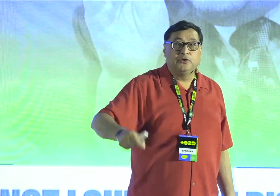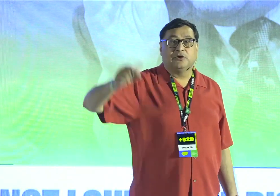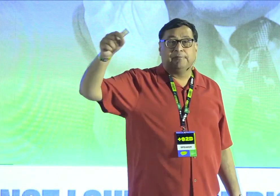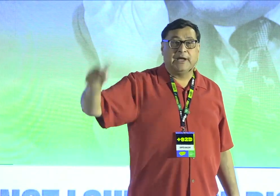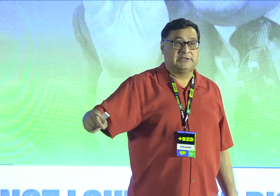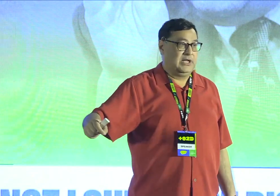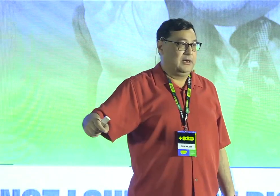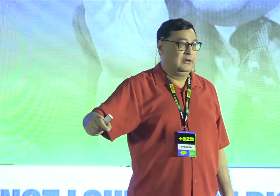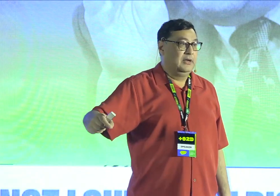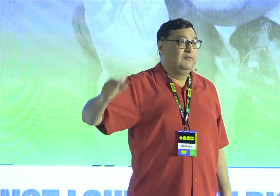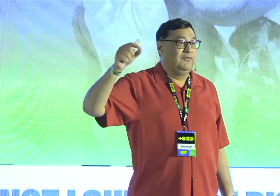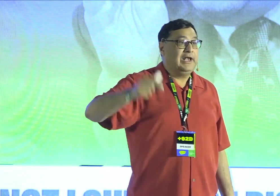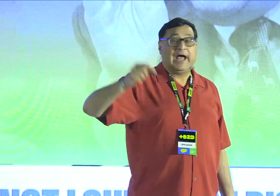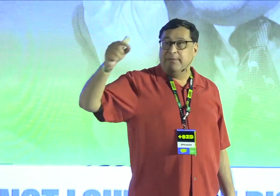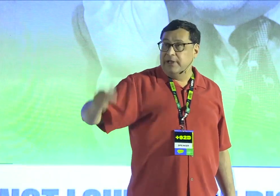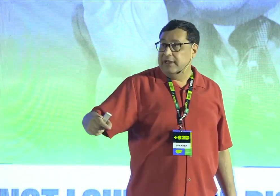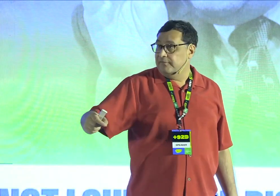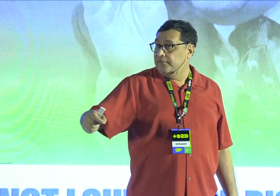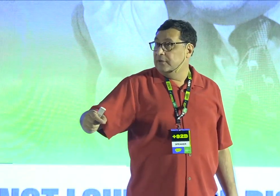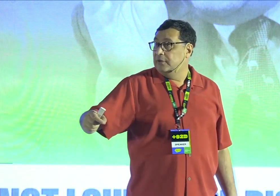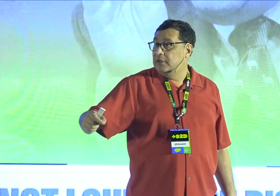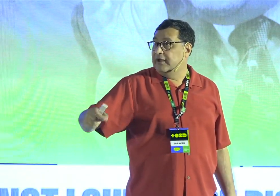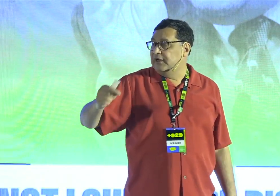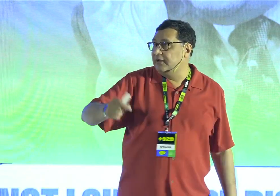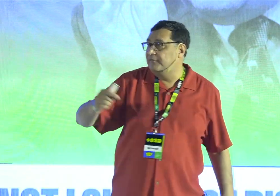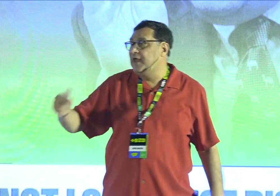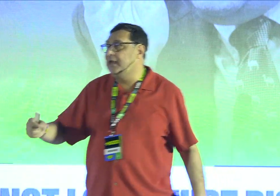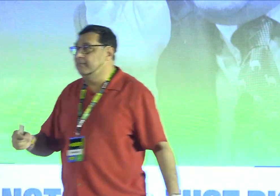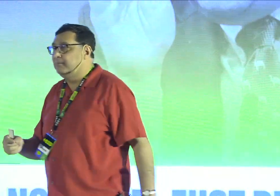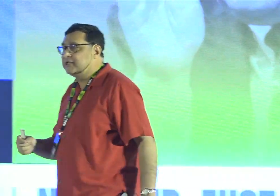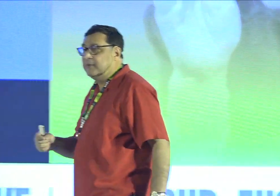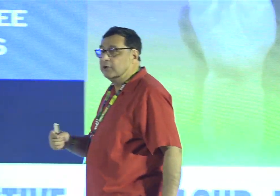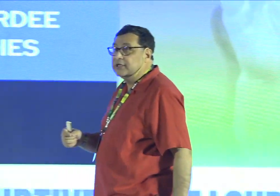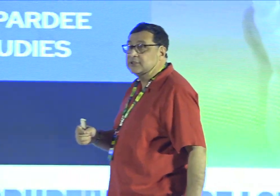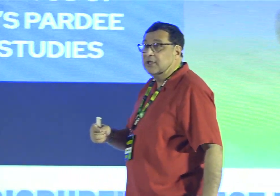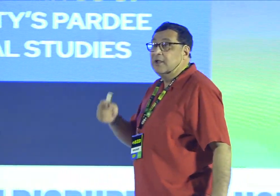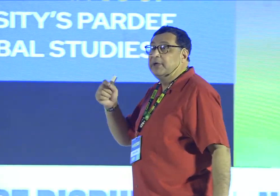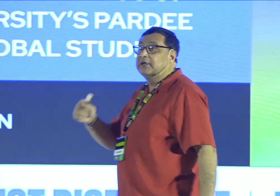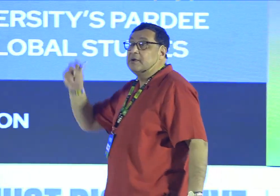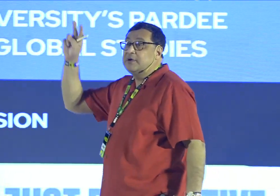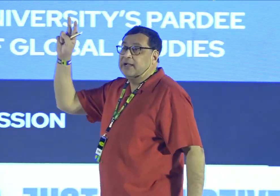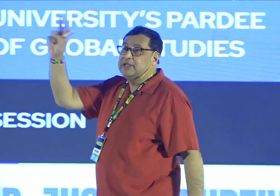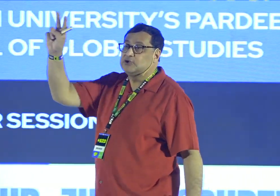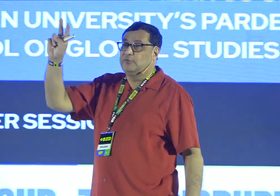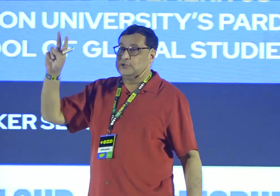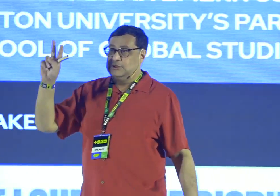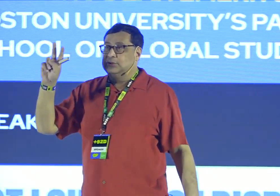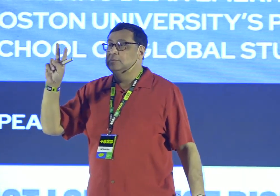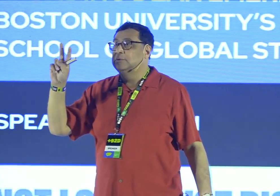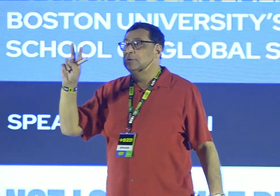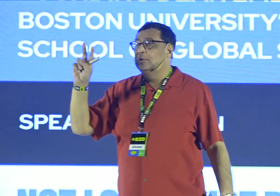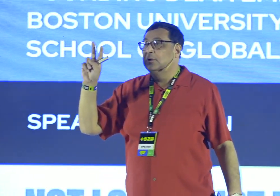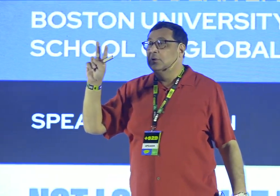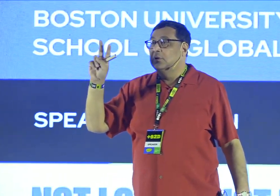in the future of Pakistan will, I believe, and I've written fairly much about this, be determined by these two forces.